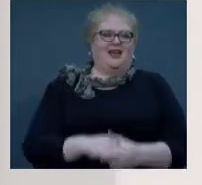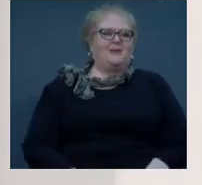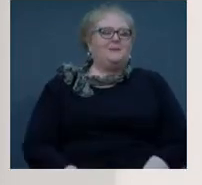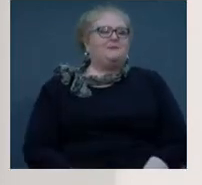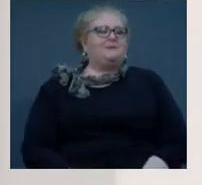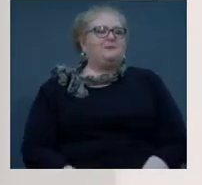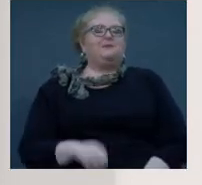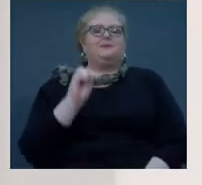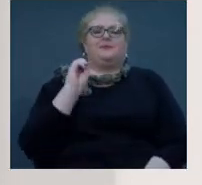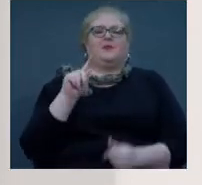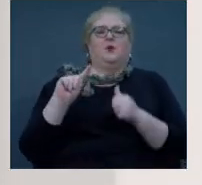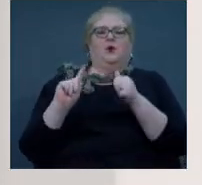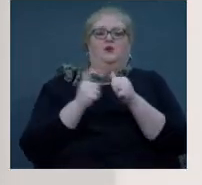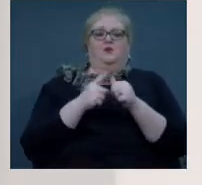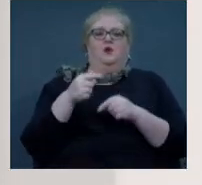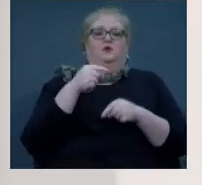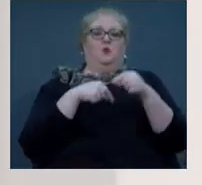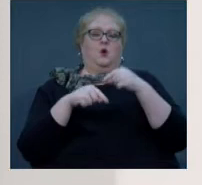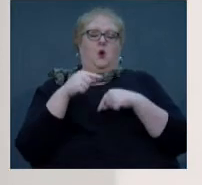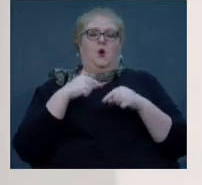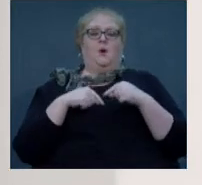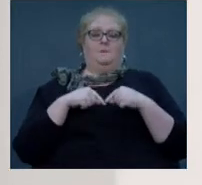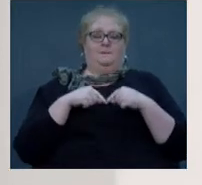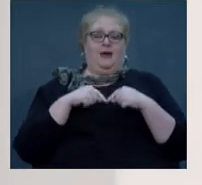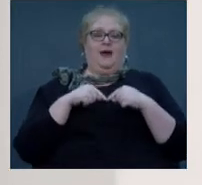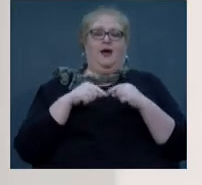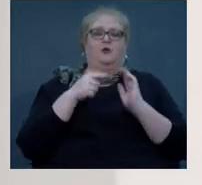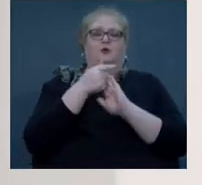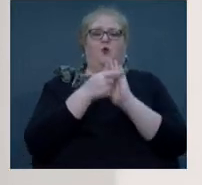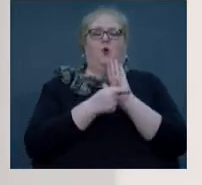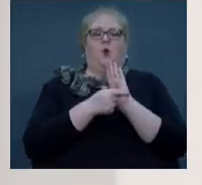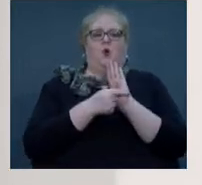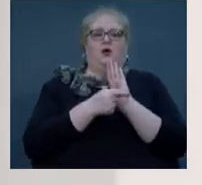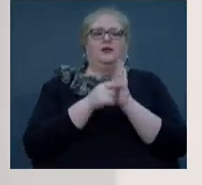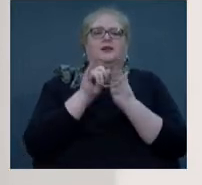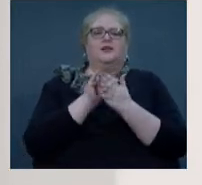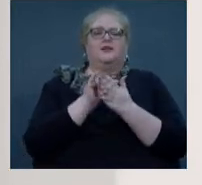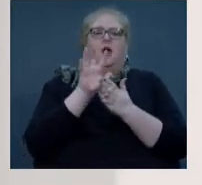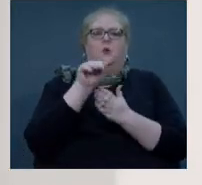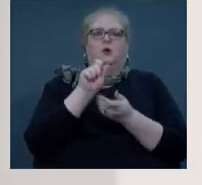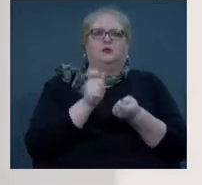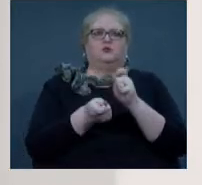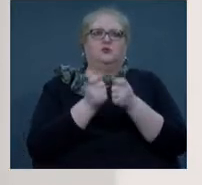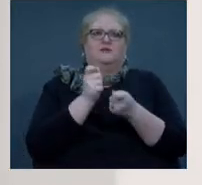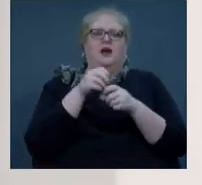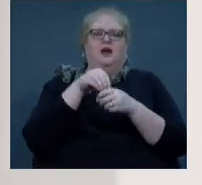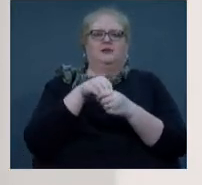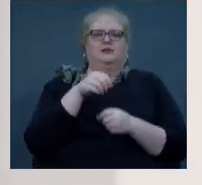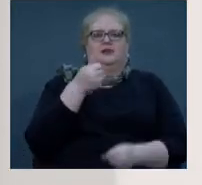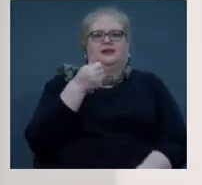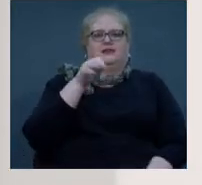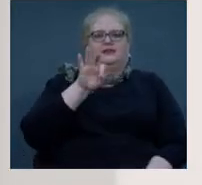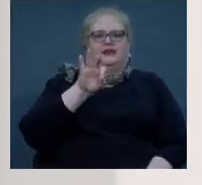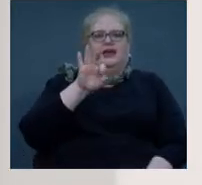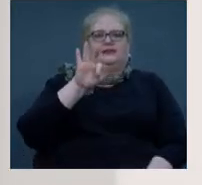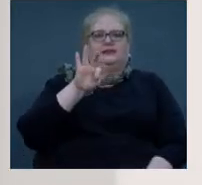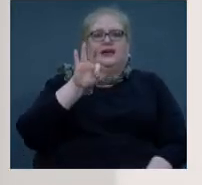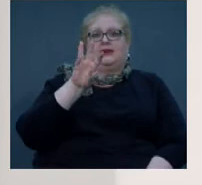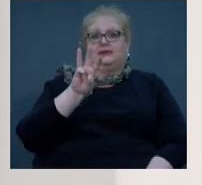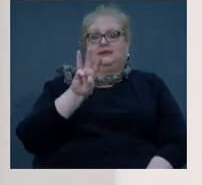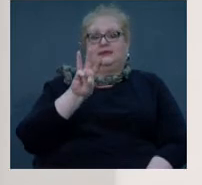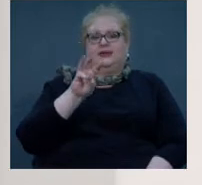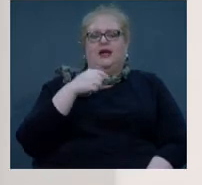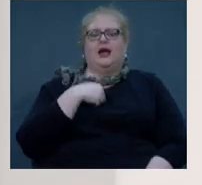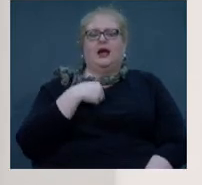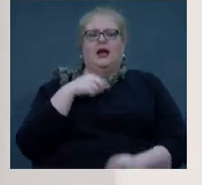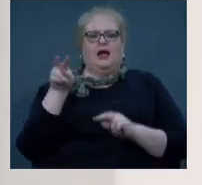Well, at first we need to go back to the original, the ordinance that they revised in 1996. That I went and